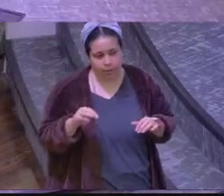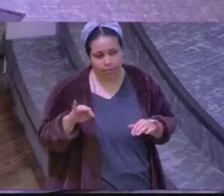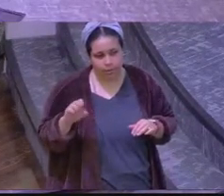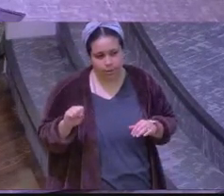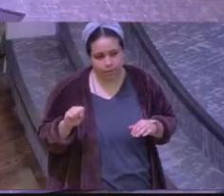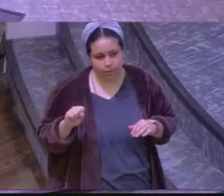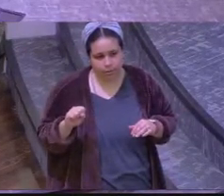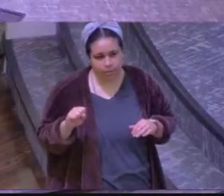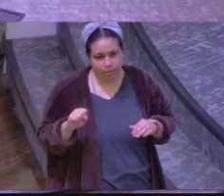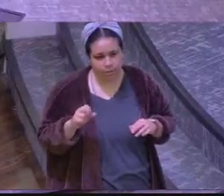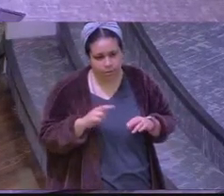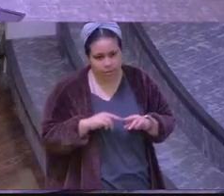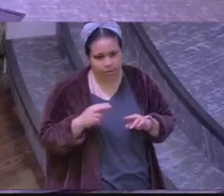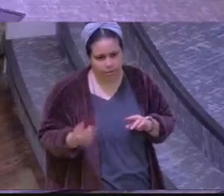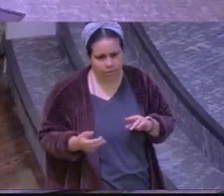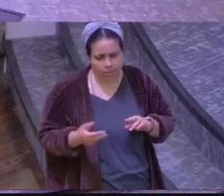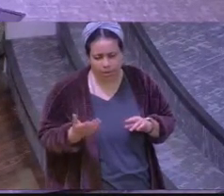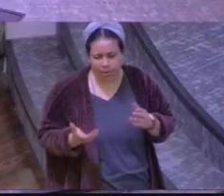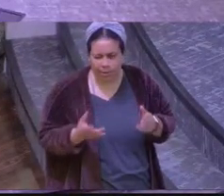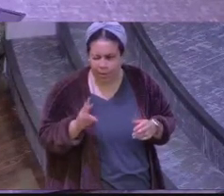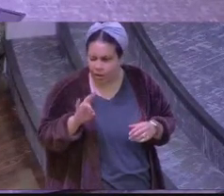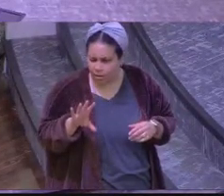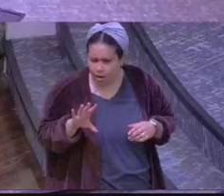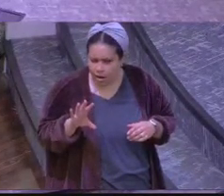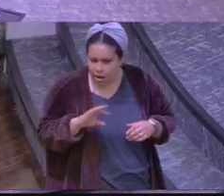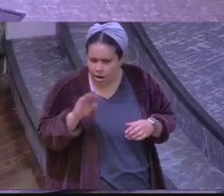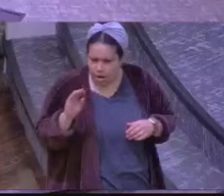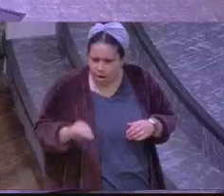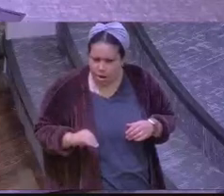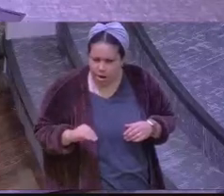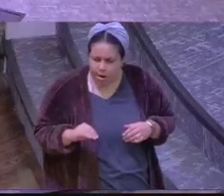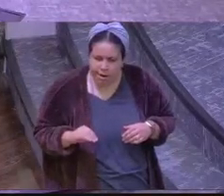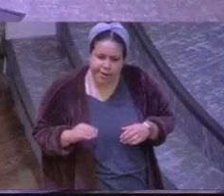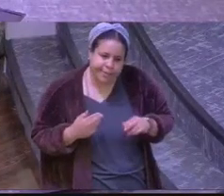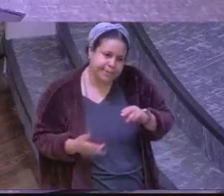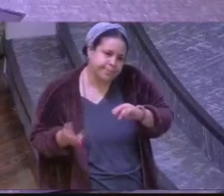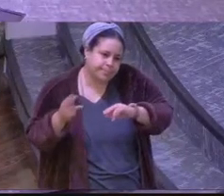to and doing a 75% increase instead of dropping that down to 50.